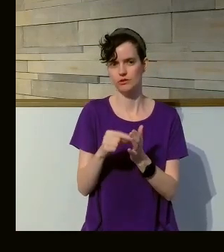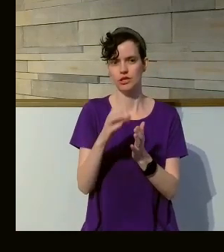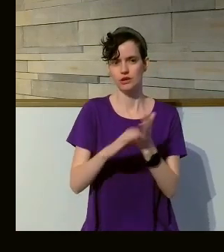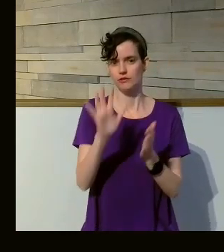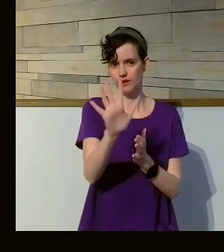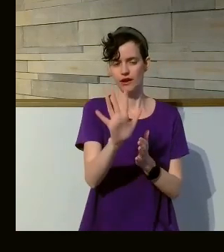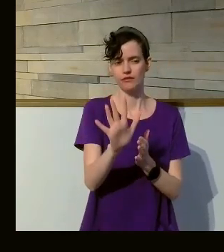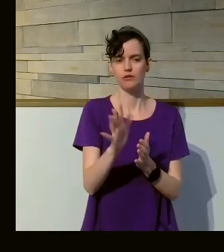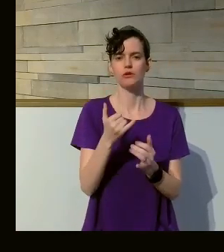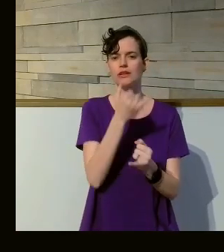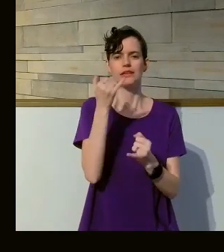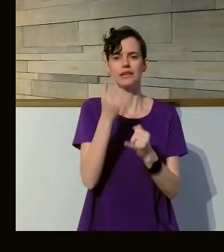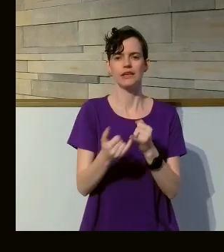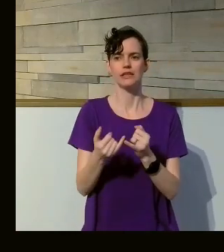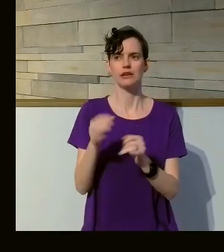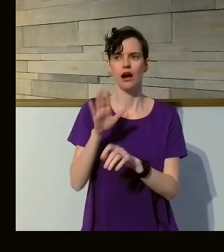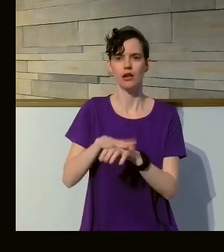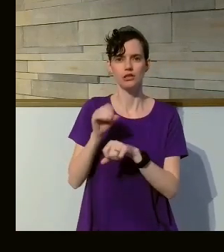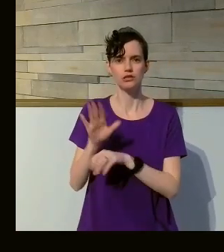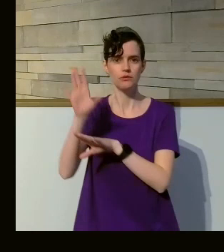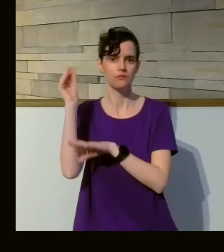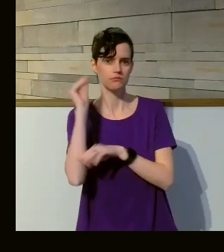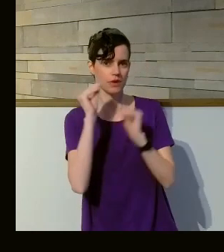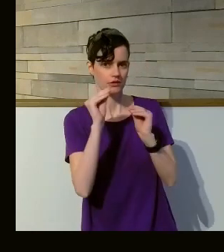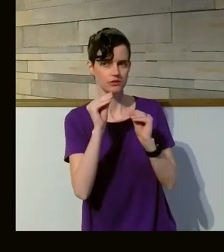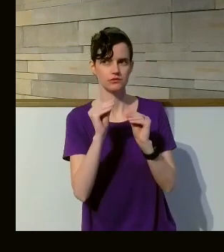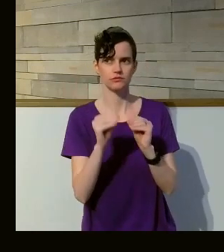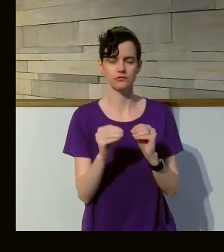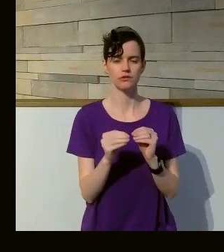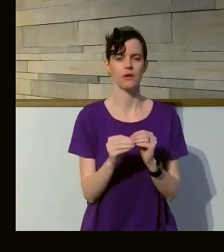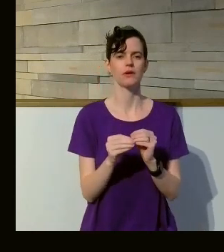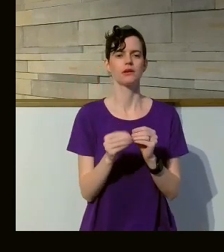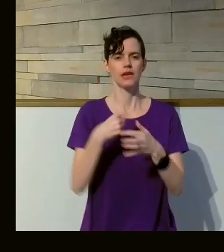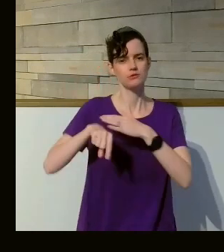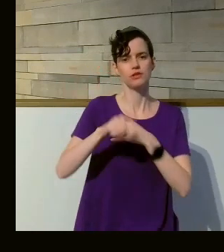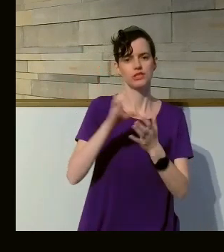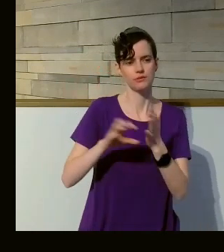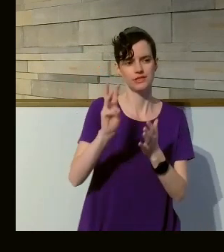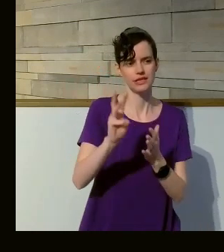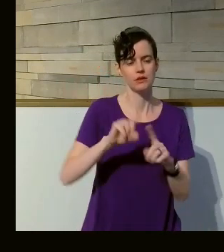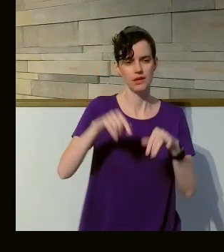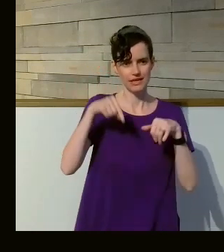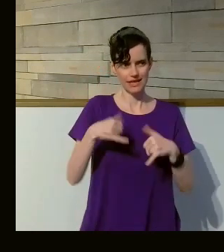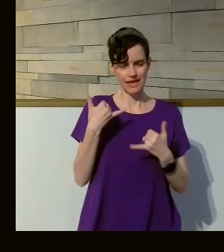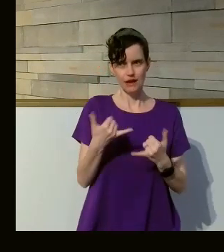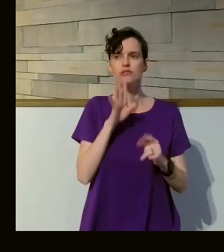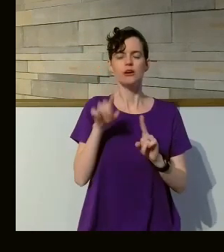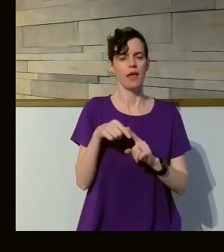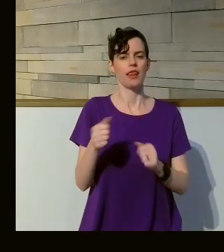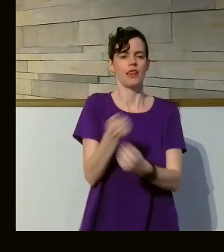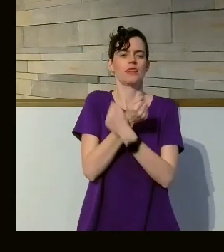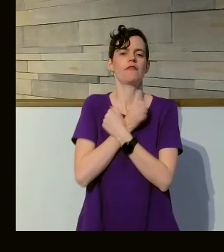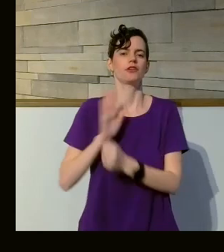we're going to finish up this chapter in the Sermon on the Mount. Next week, we'll be in the chapter 6. But right now, we're going to be looking at loving your enemies, right? This